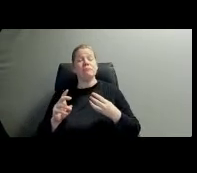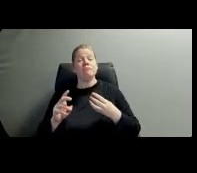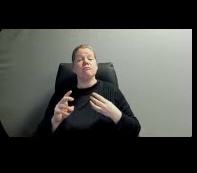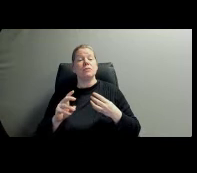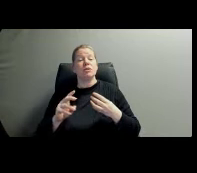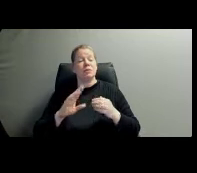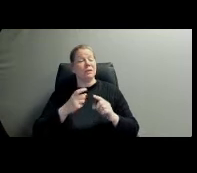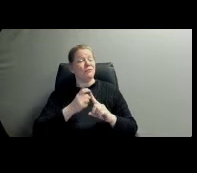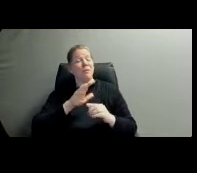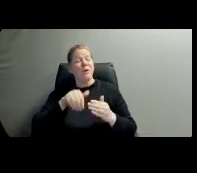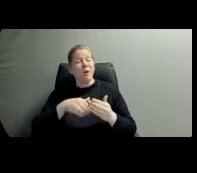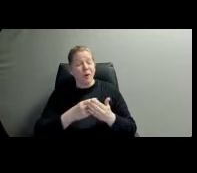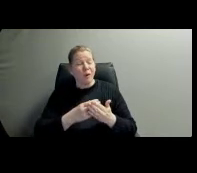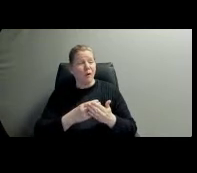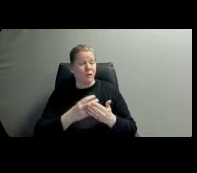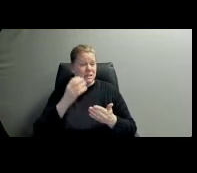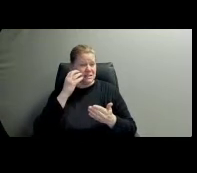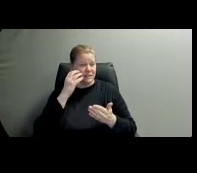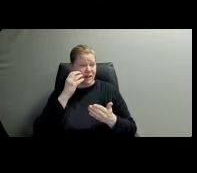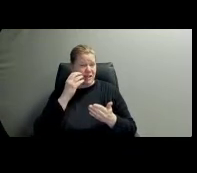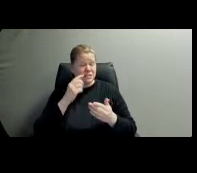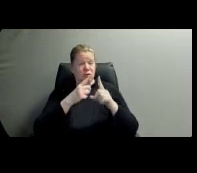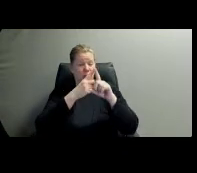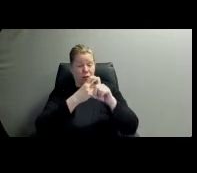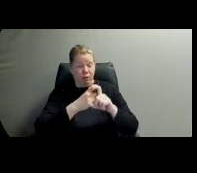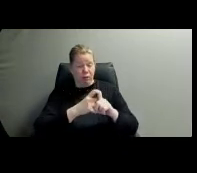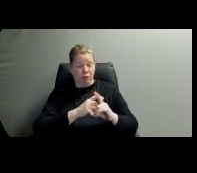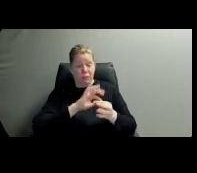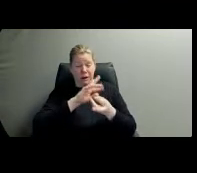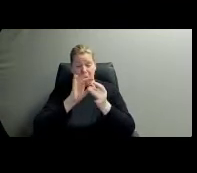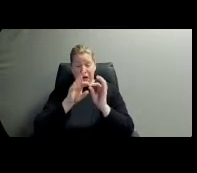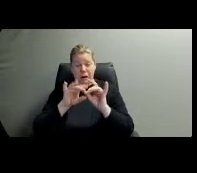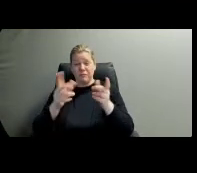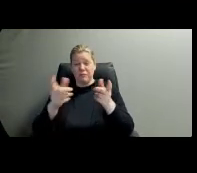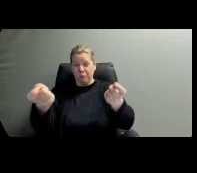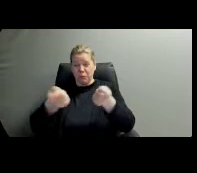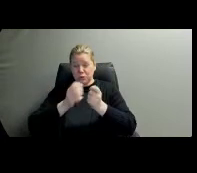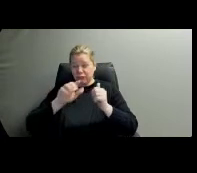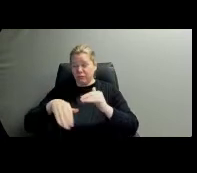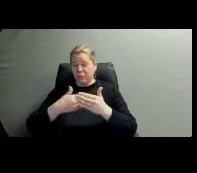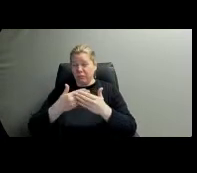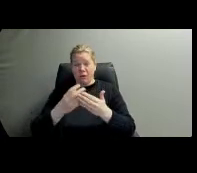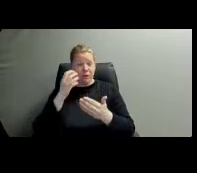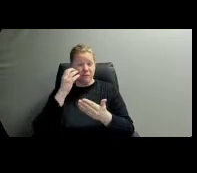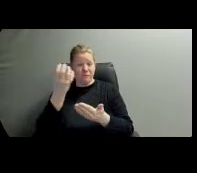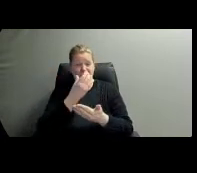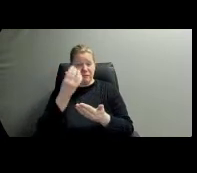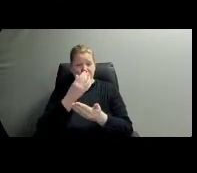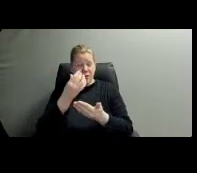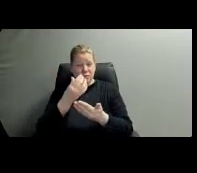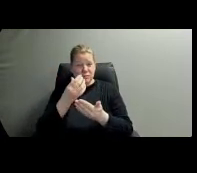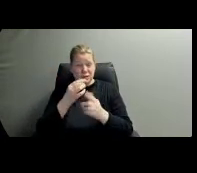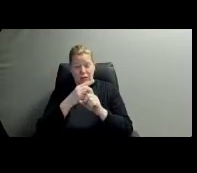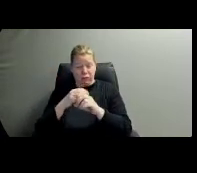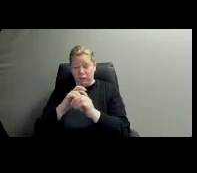aggregated. And only after aggregation can we decrypt the final model. So that sort of gives a secure aggregation